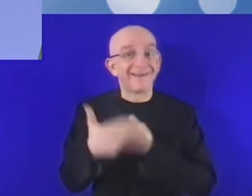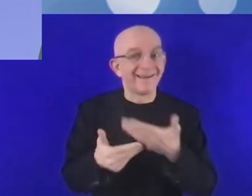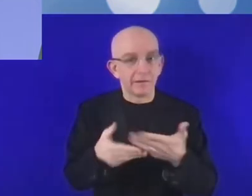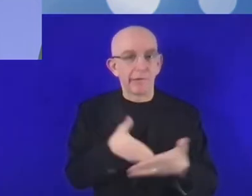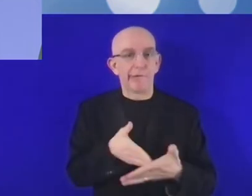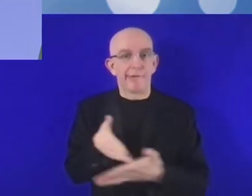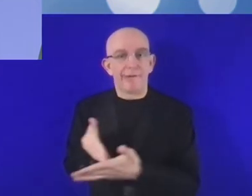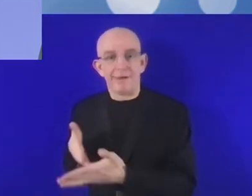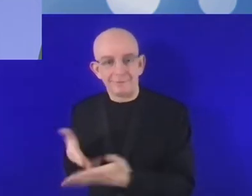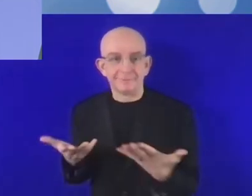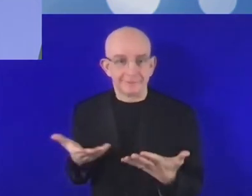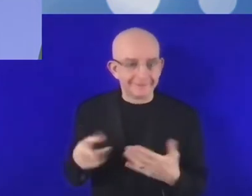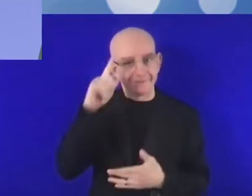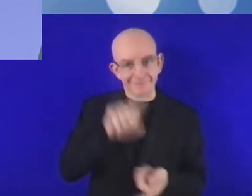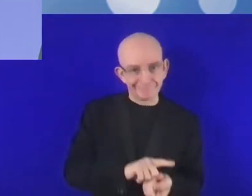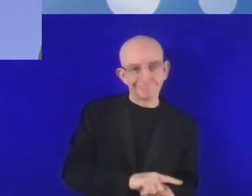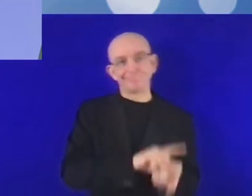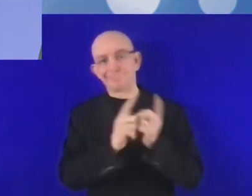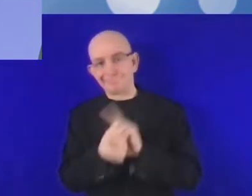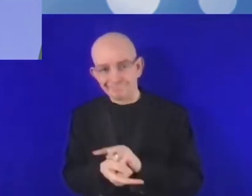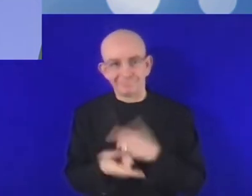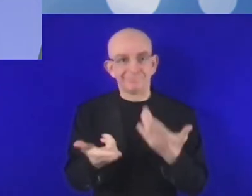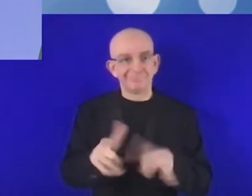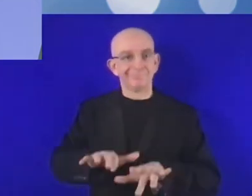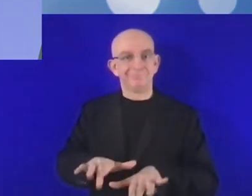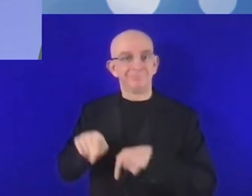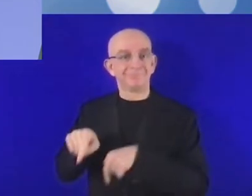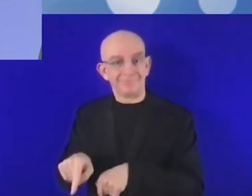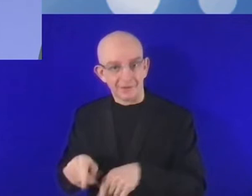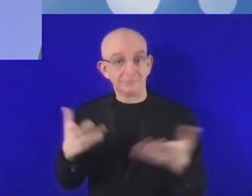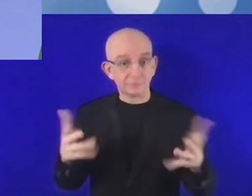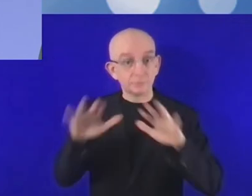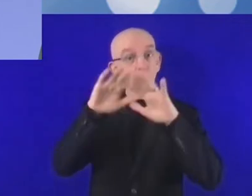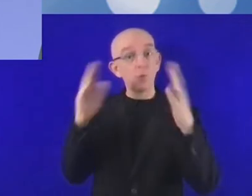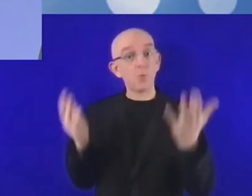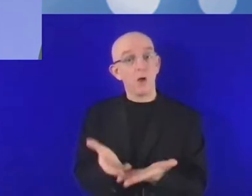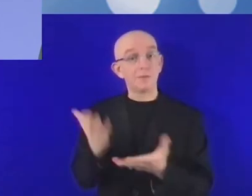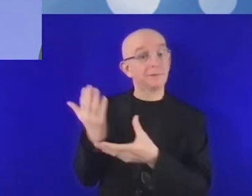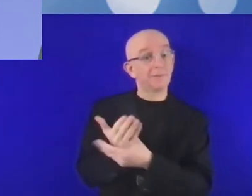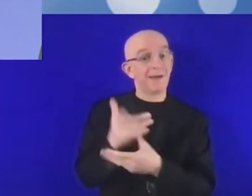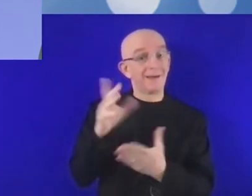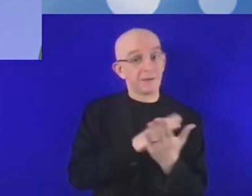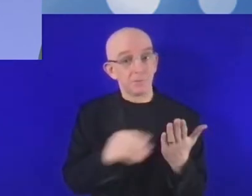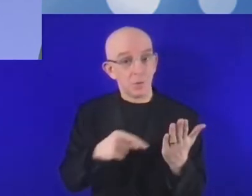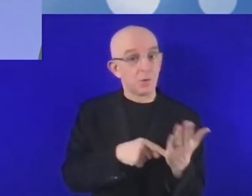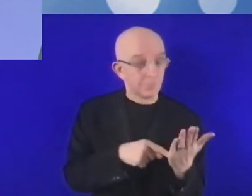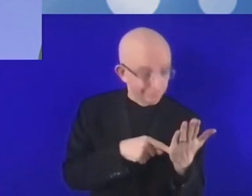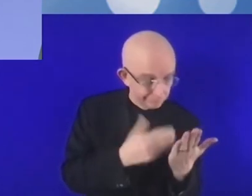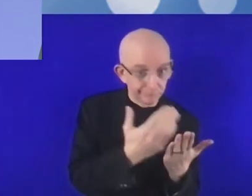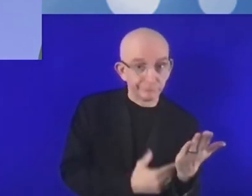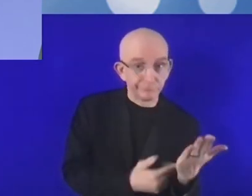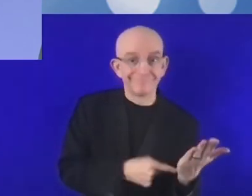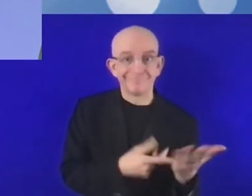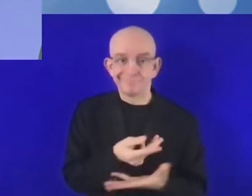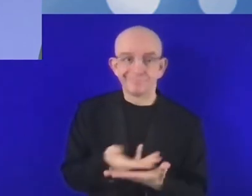as a result of pandemic 32 of the polish companies started to use or increase the use of internet in the